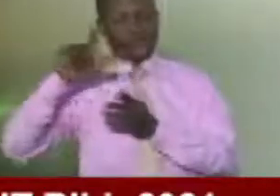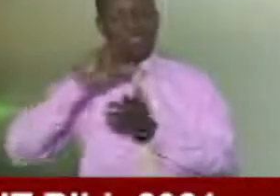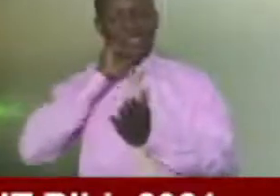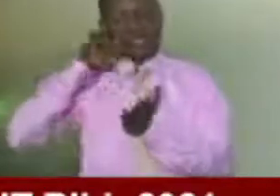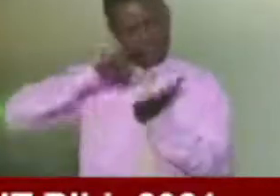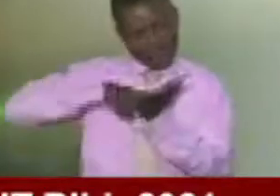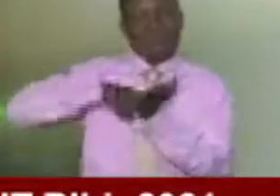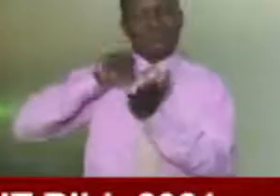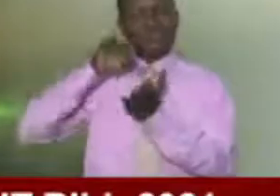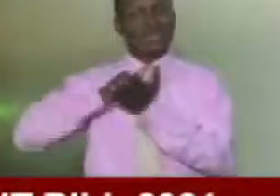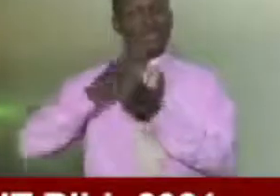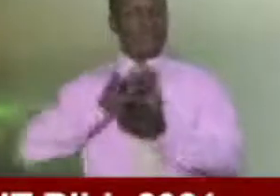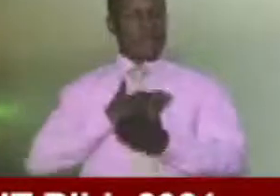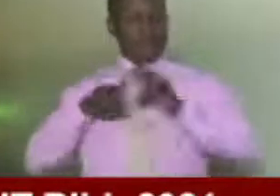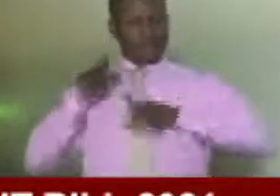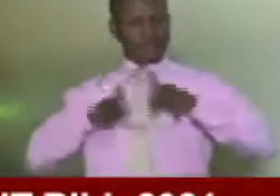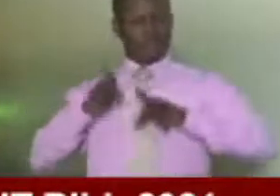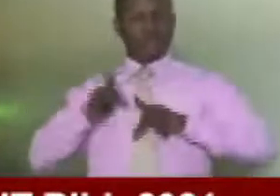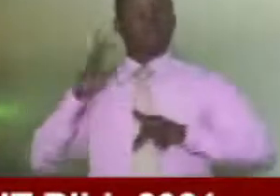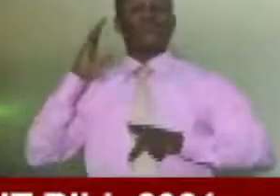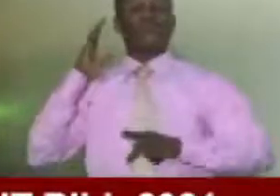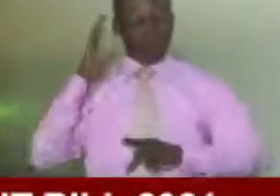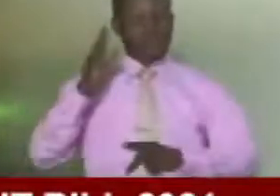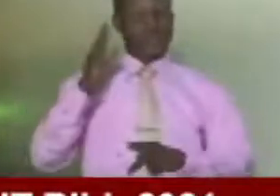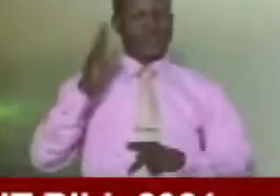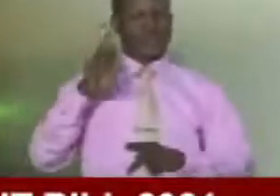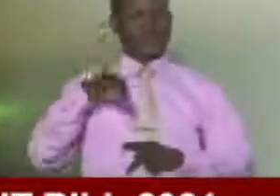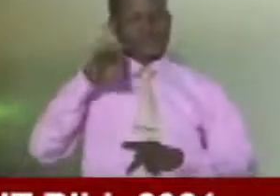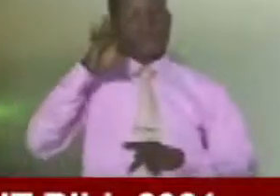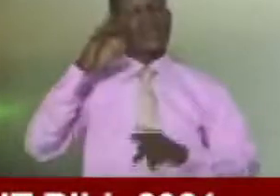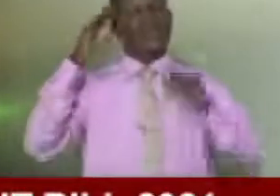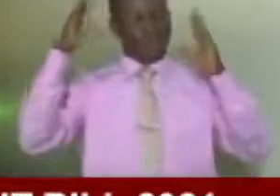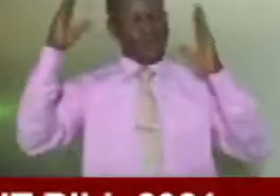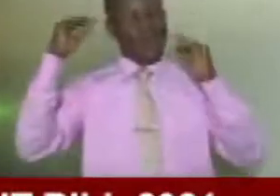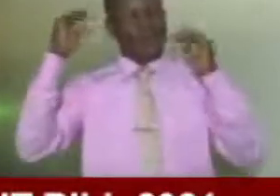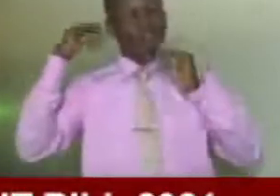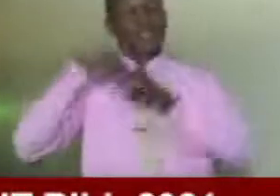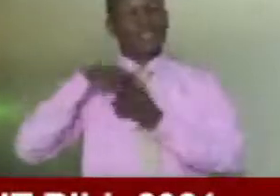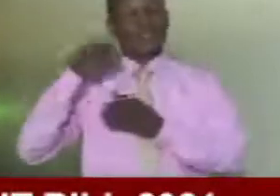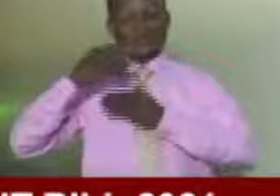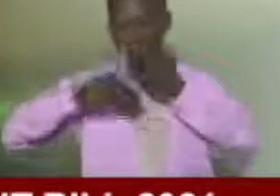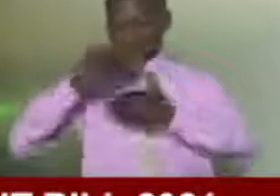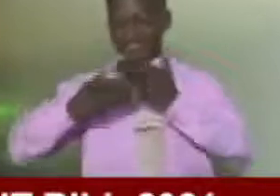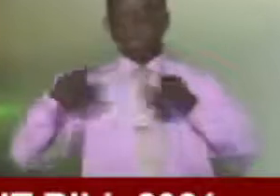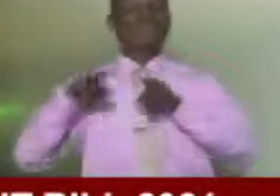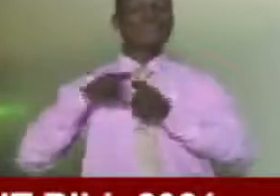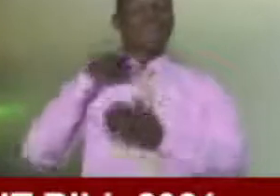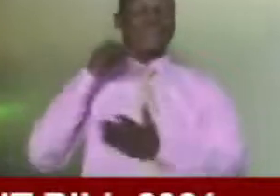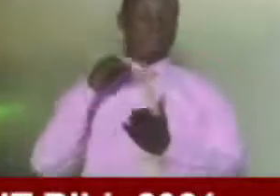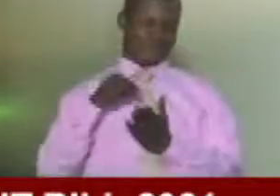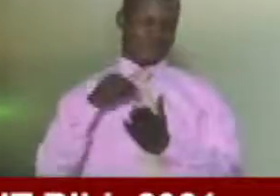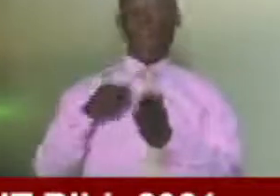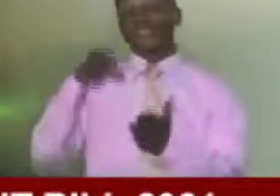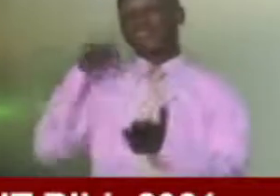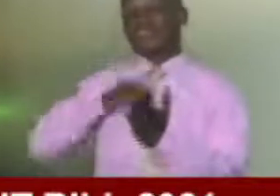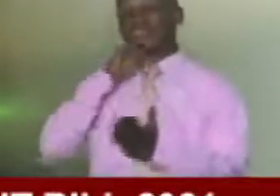that my people will indeed find hope in a process like this. This is one